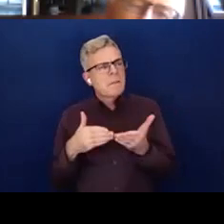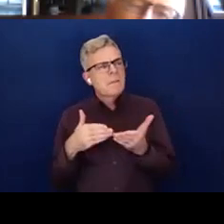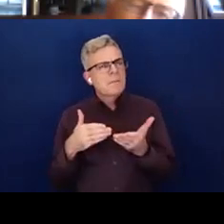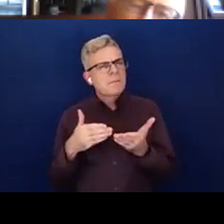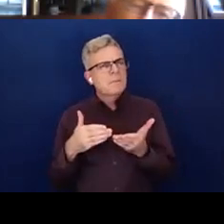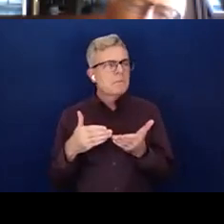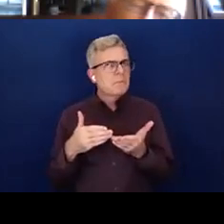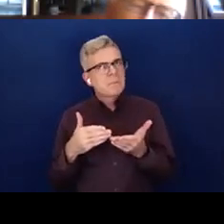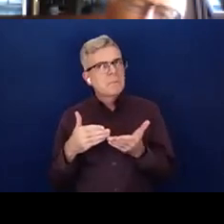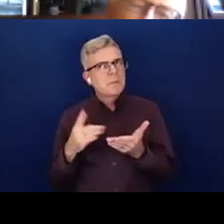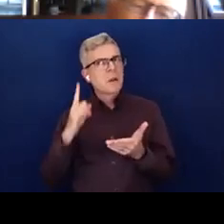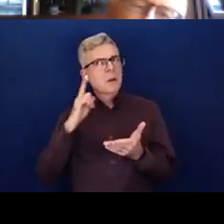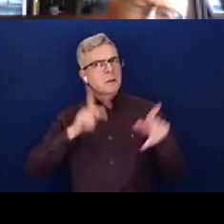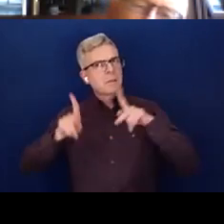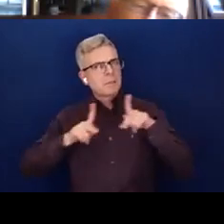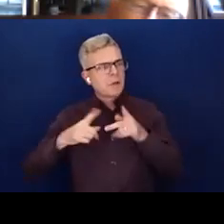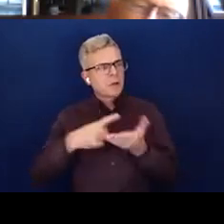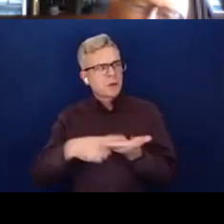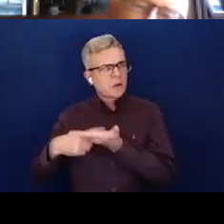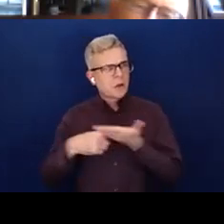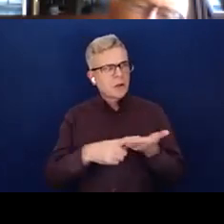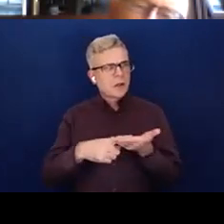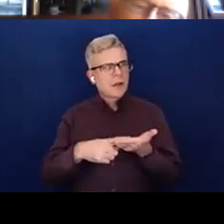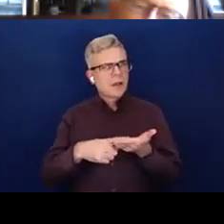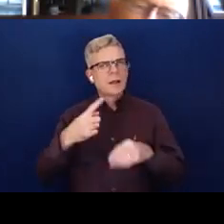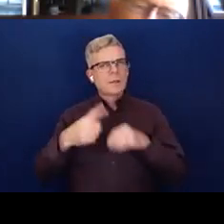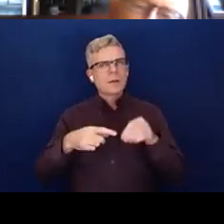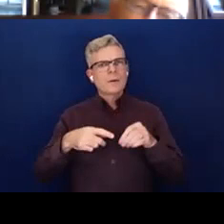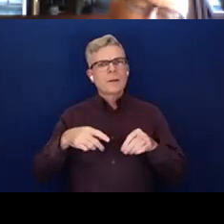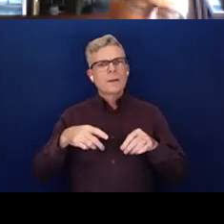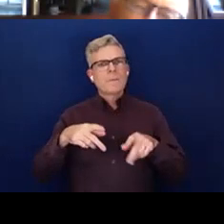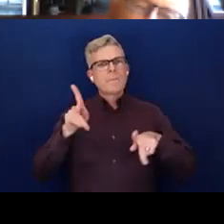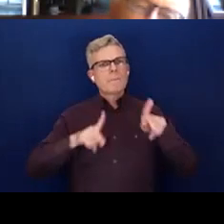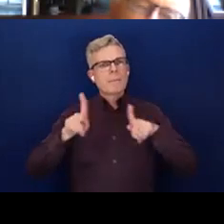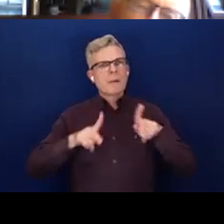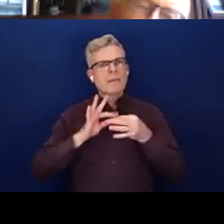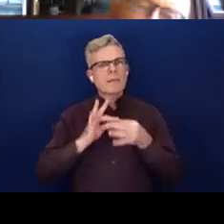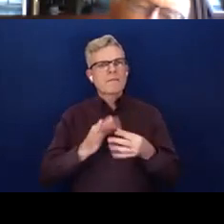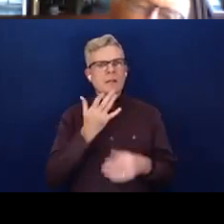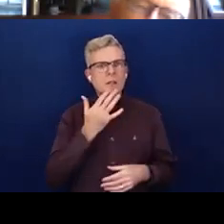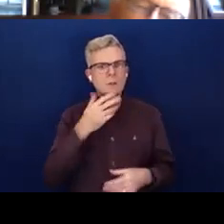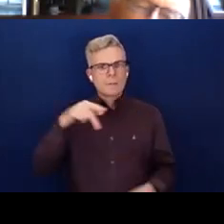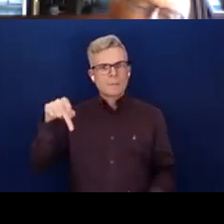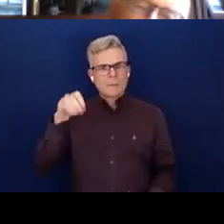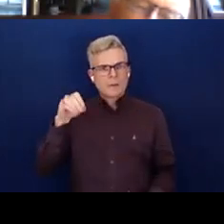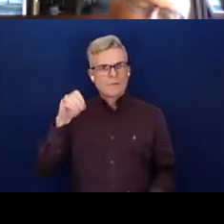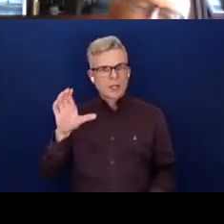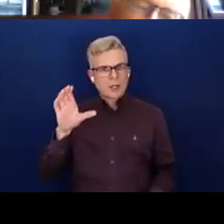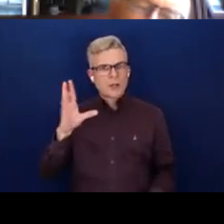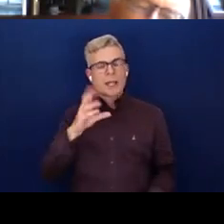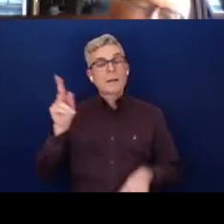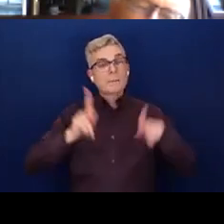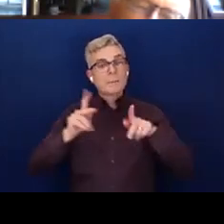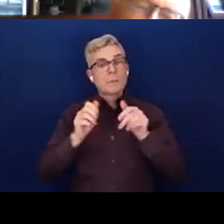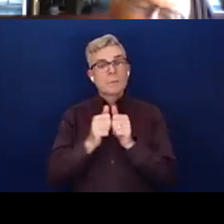all to address it about people of color and folks with higher melanin